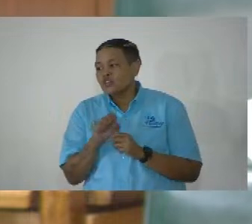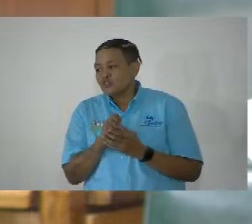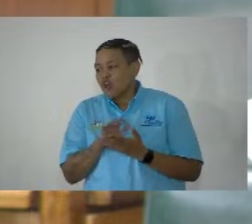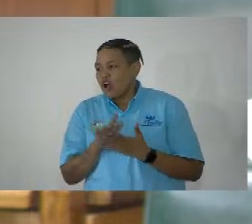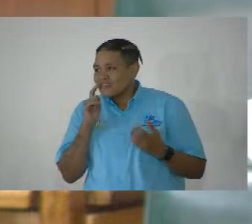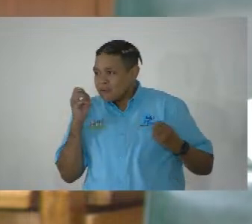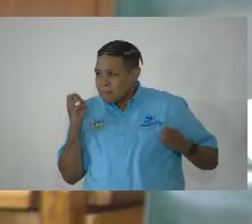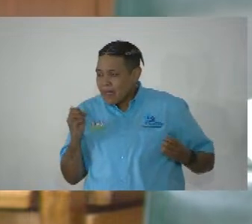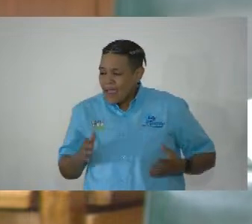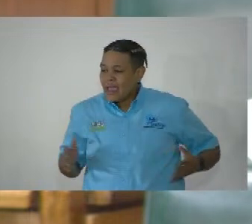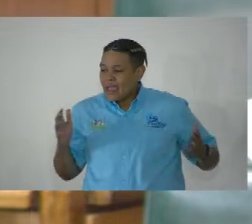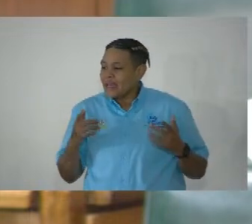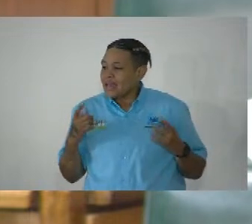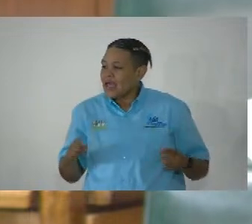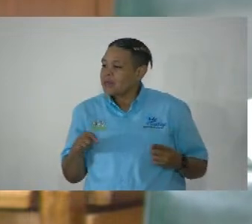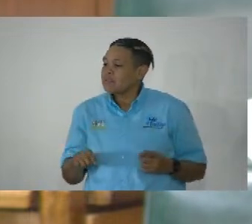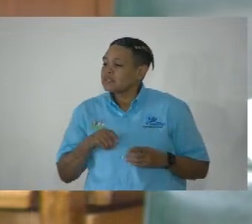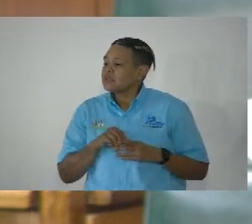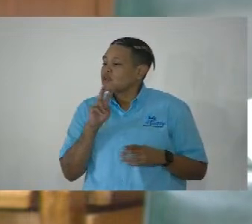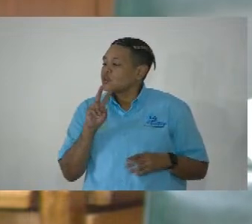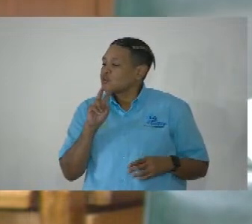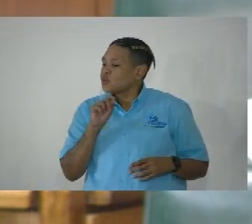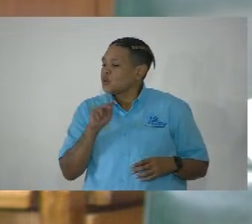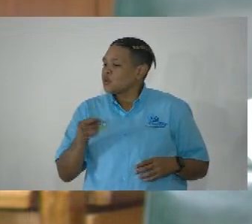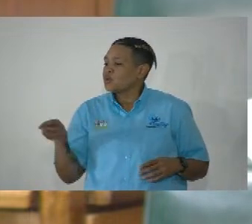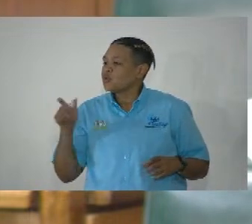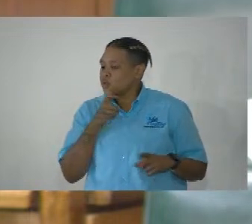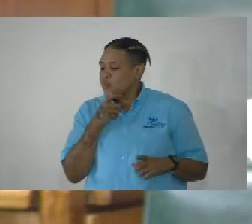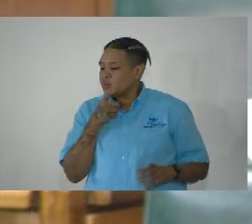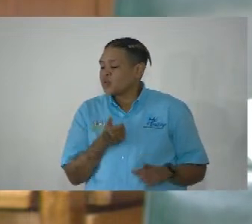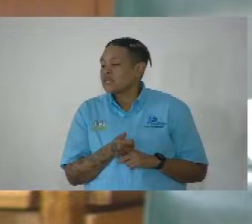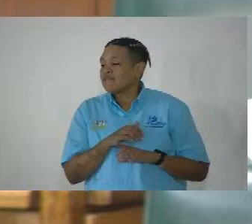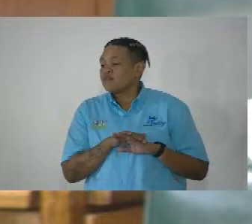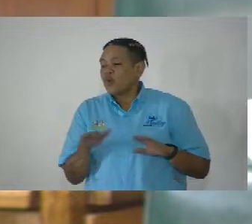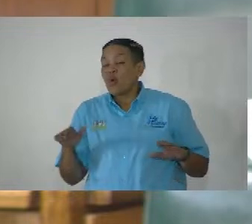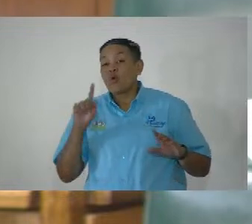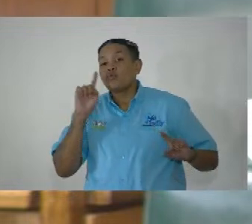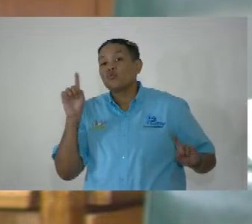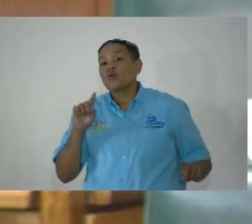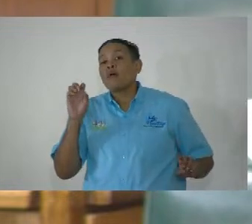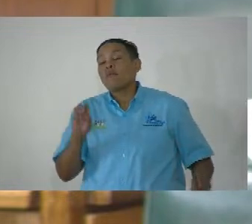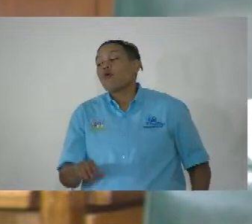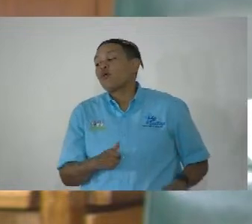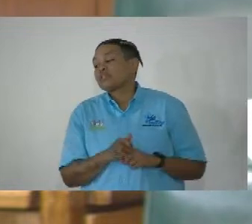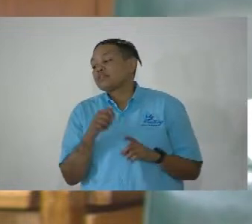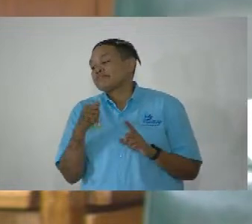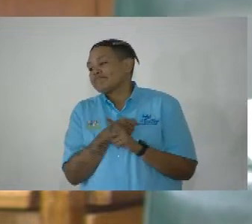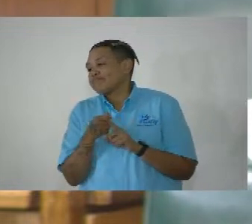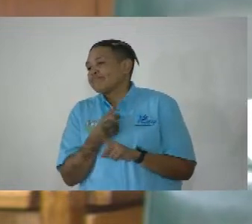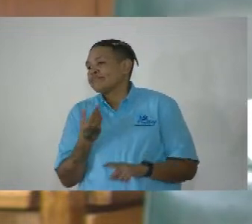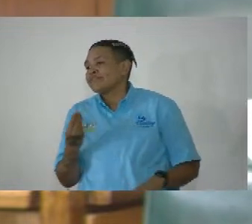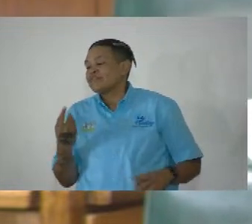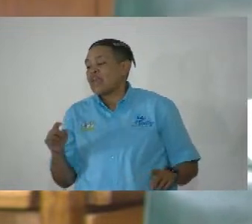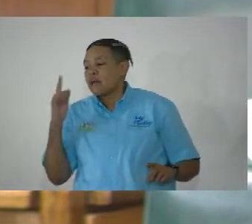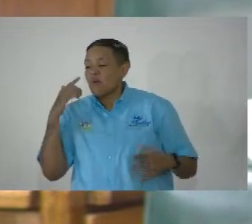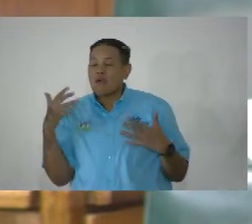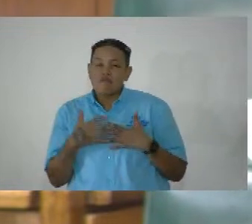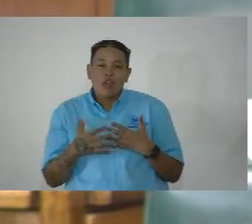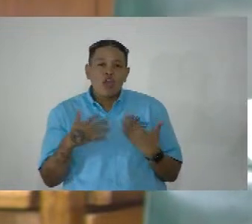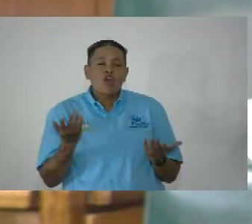so many, this was in 2022, who do not report domestic violence because of